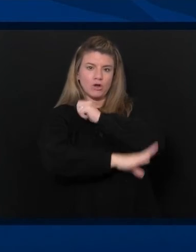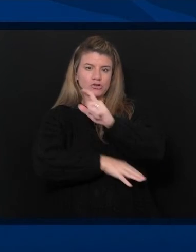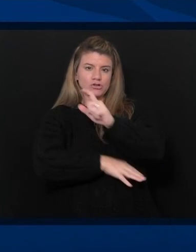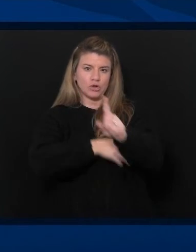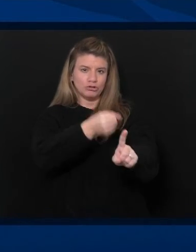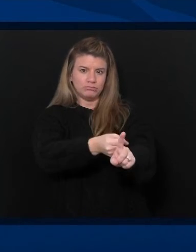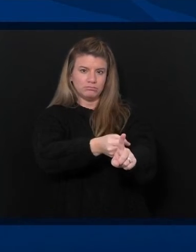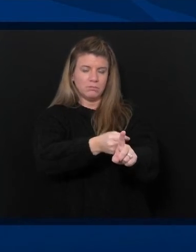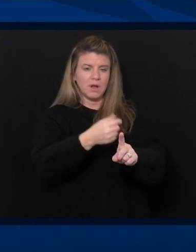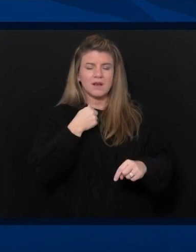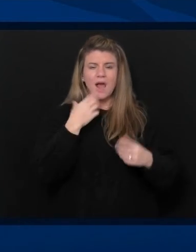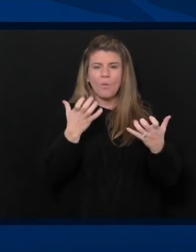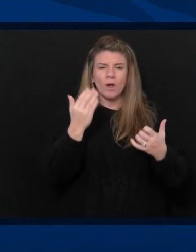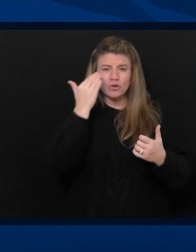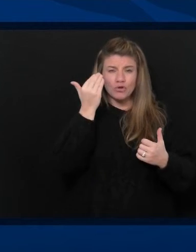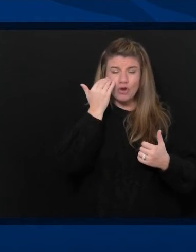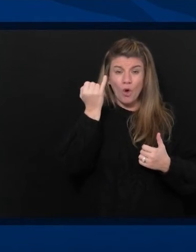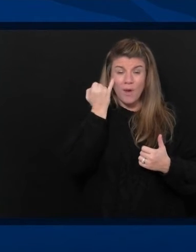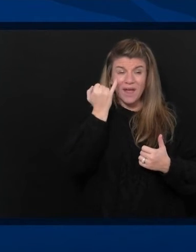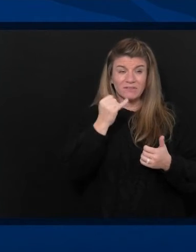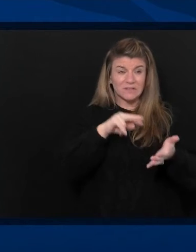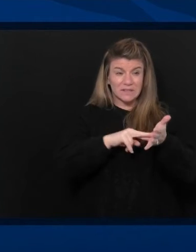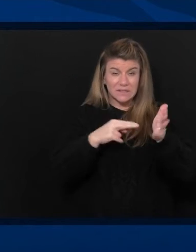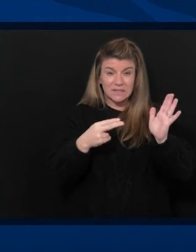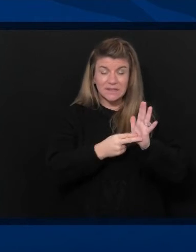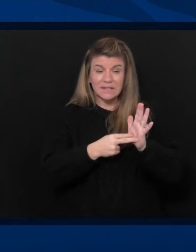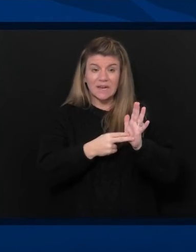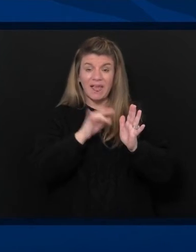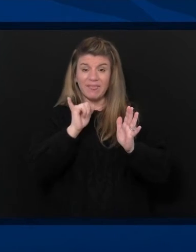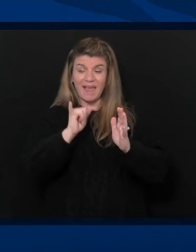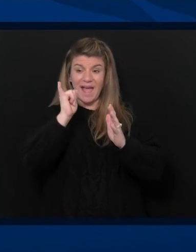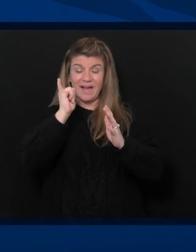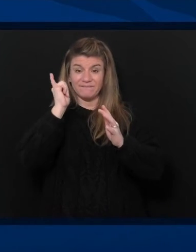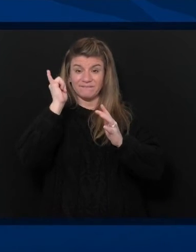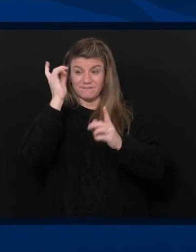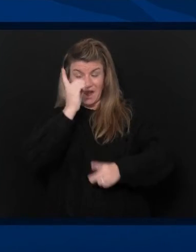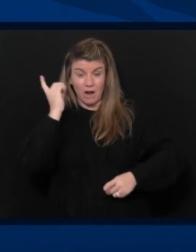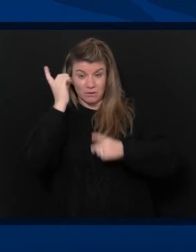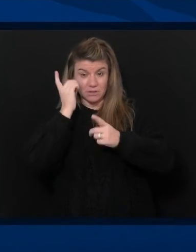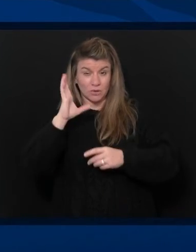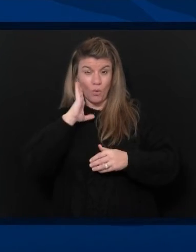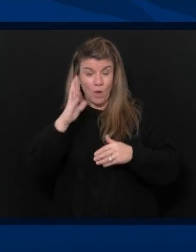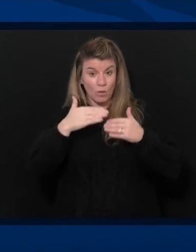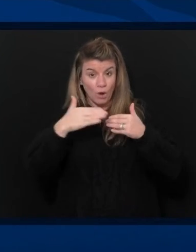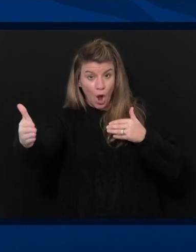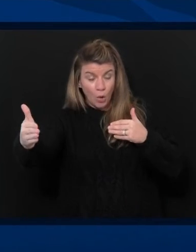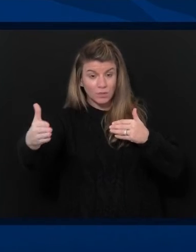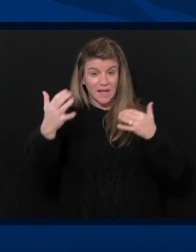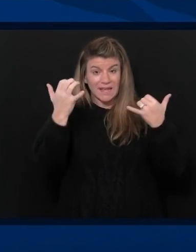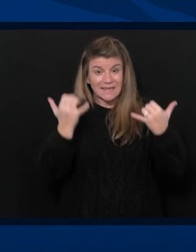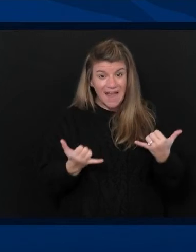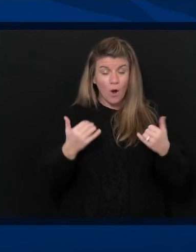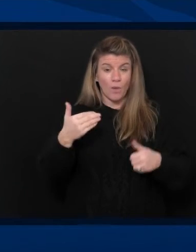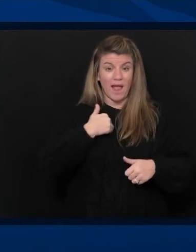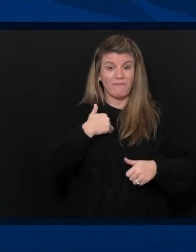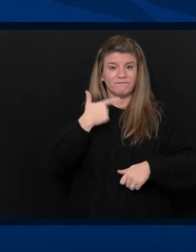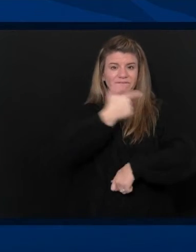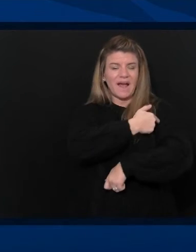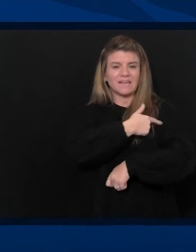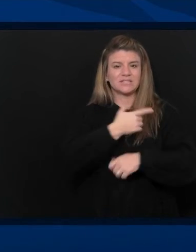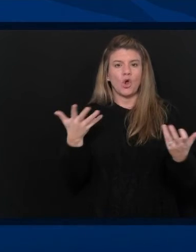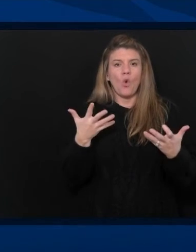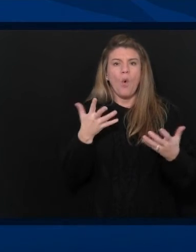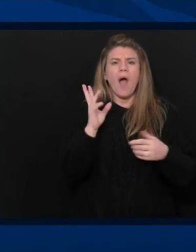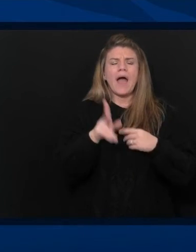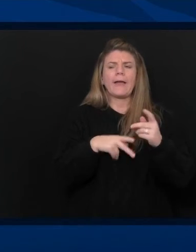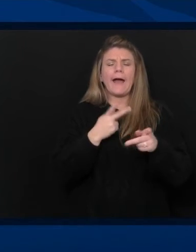if we have any indication on which direction the virus is going to go from here now that we have a vaccine. What kind of assumptions